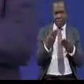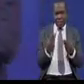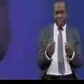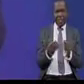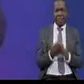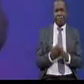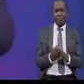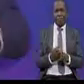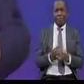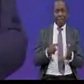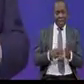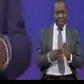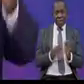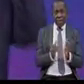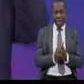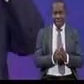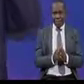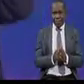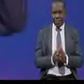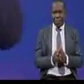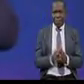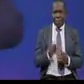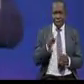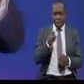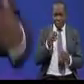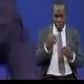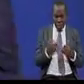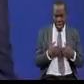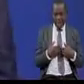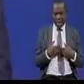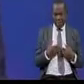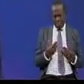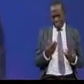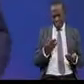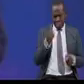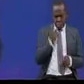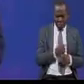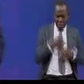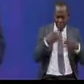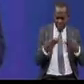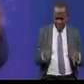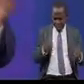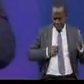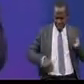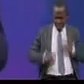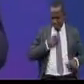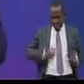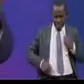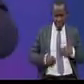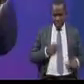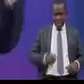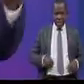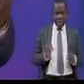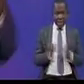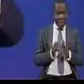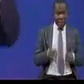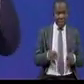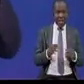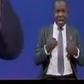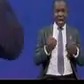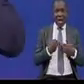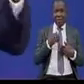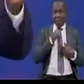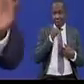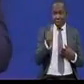your bath, but you've not rubbed the pomade and, you know, whatever, to make you look